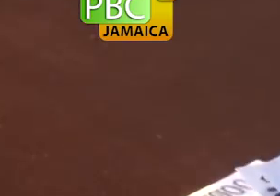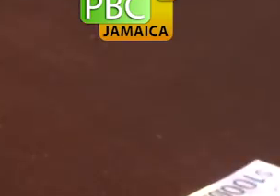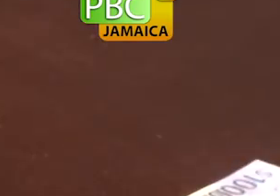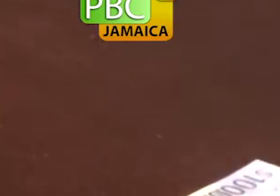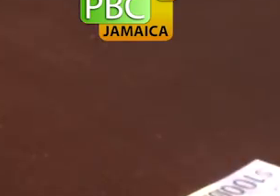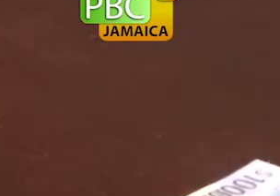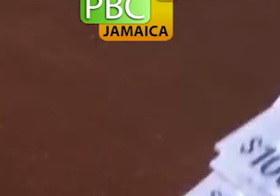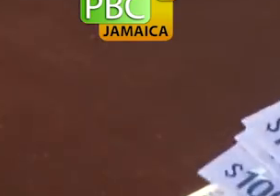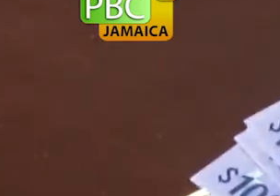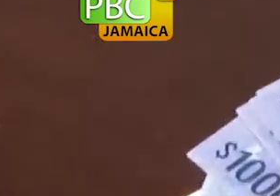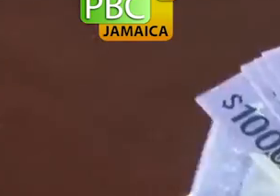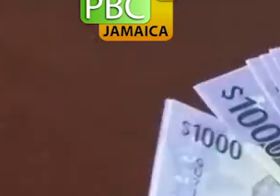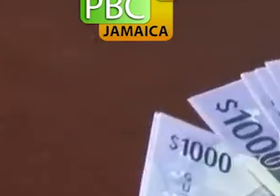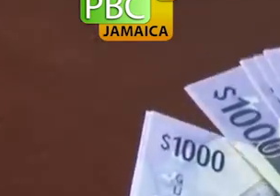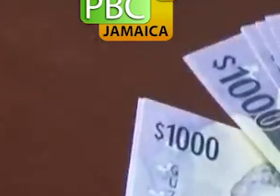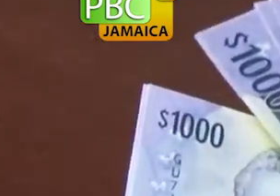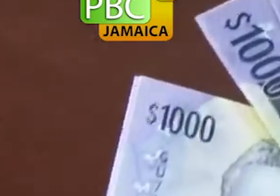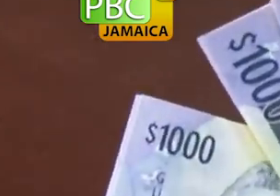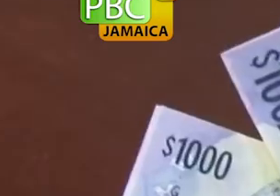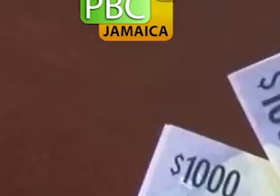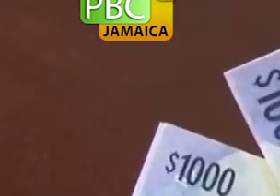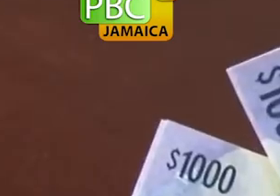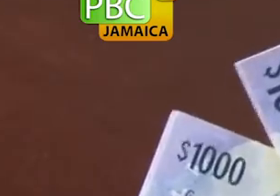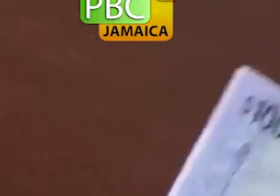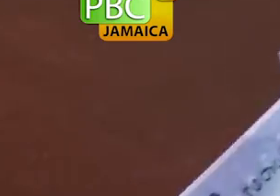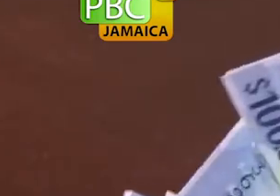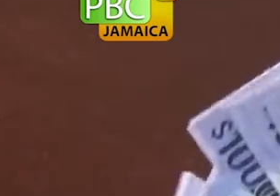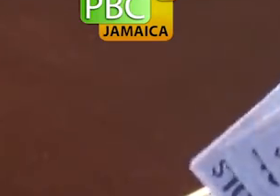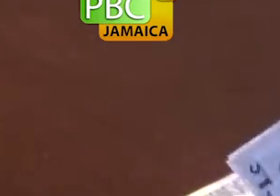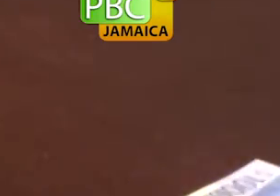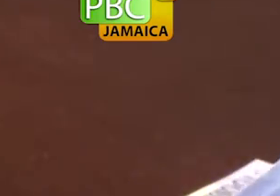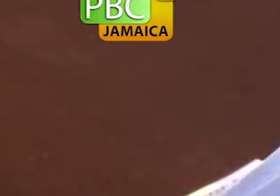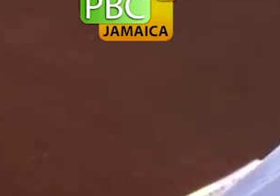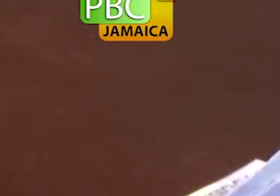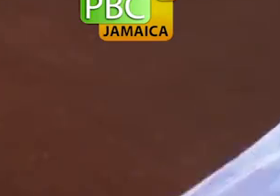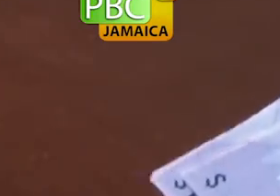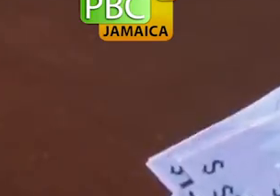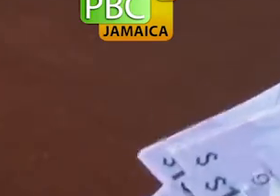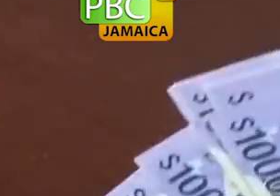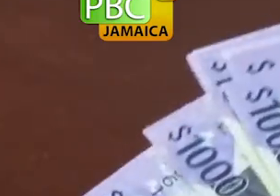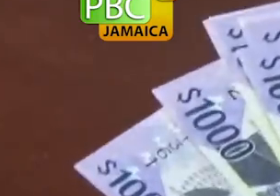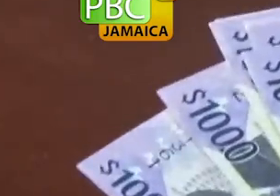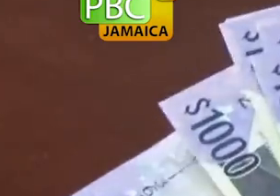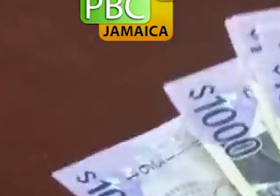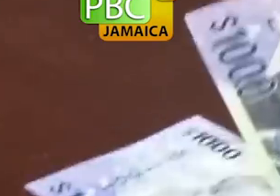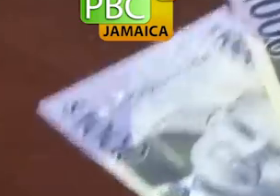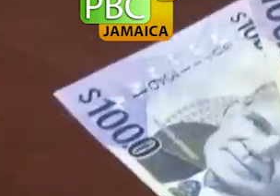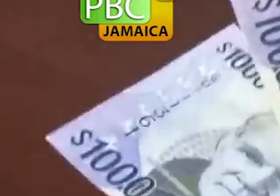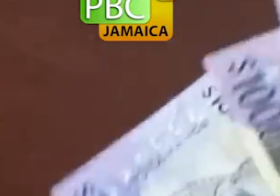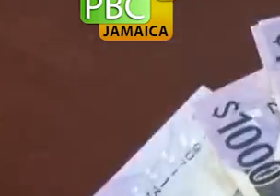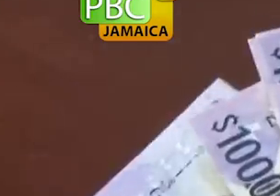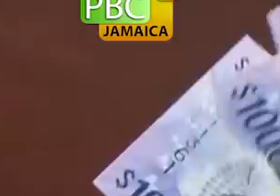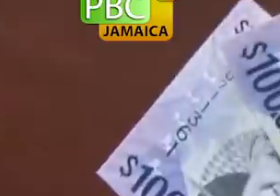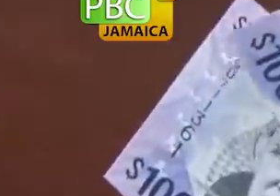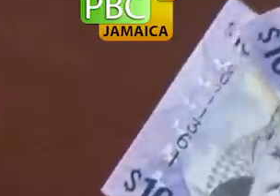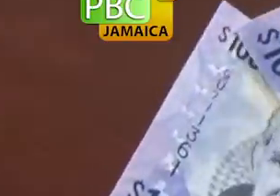All application and processing fees for new loans from the Students Loan Bureau SLB for the 2020-2021